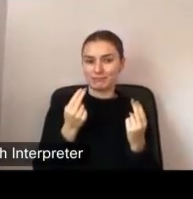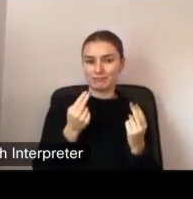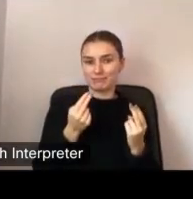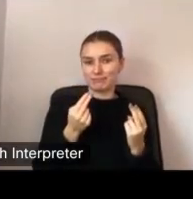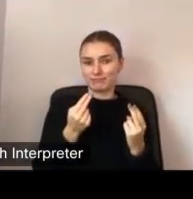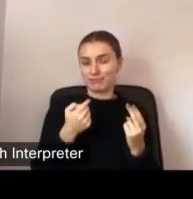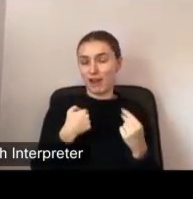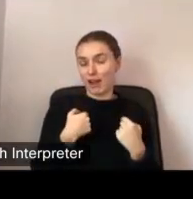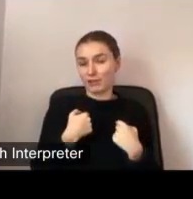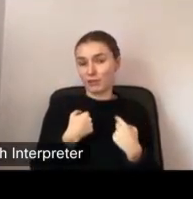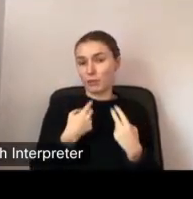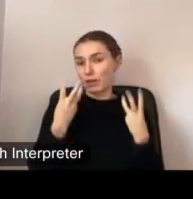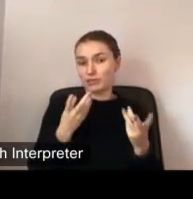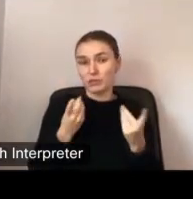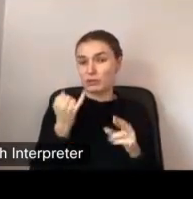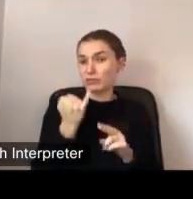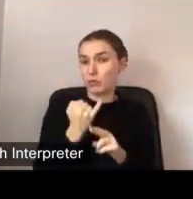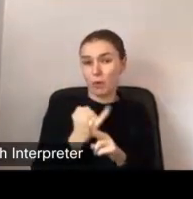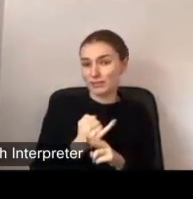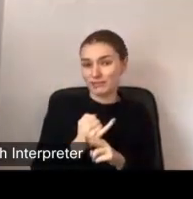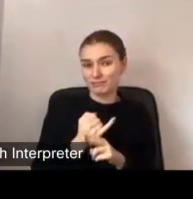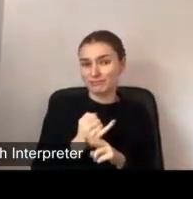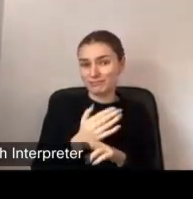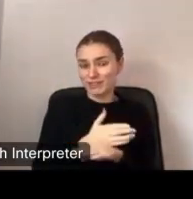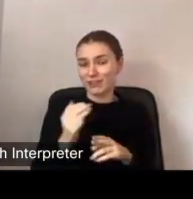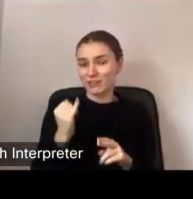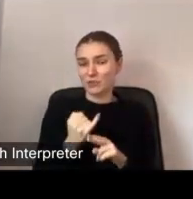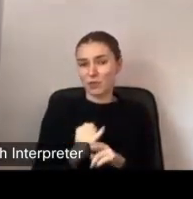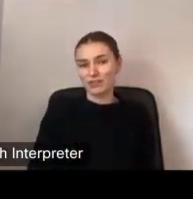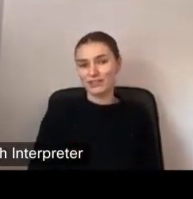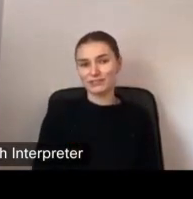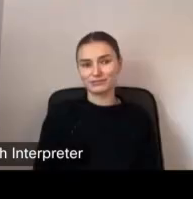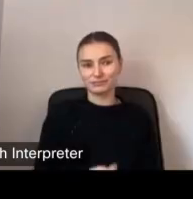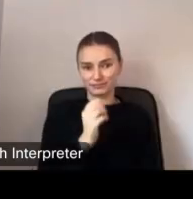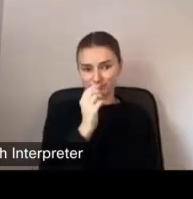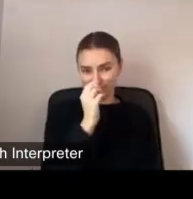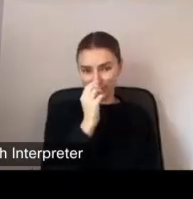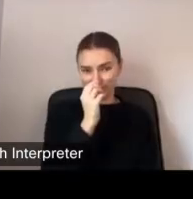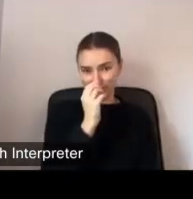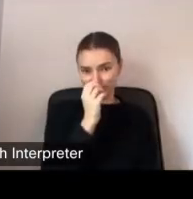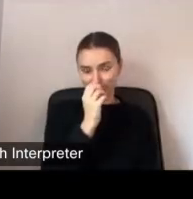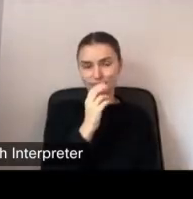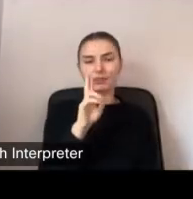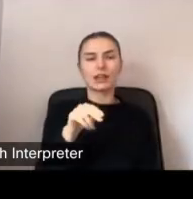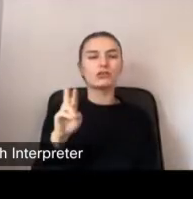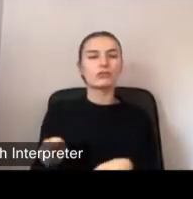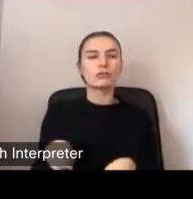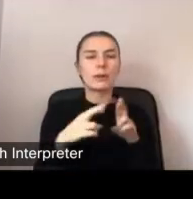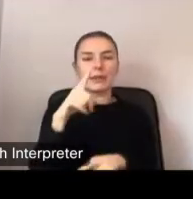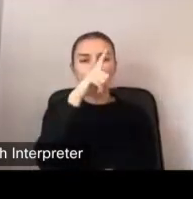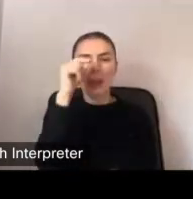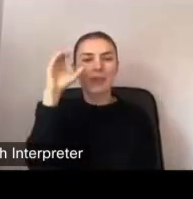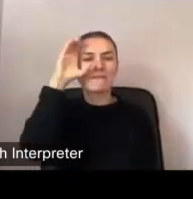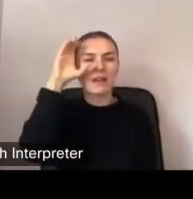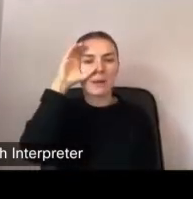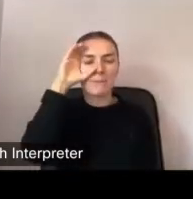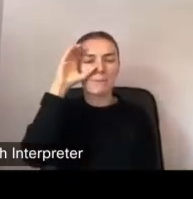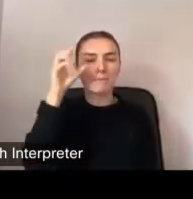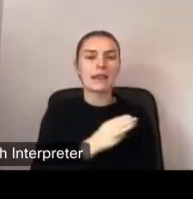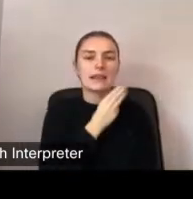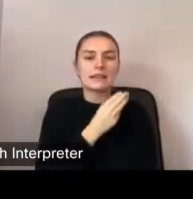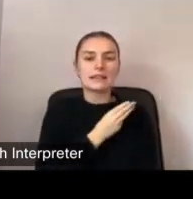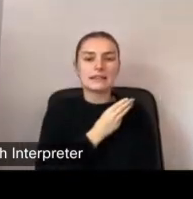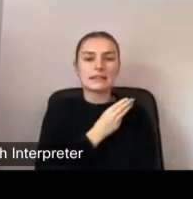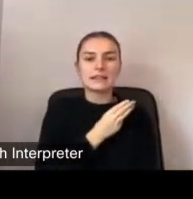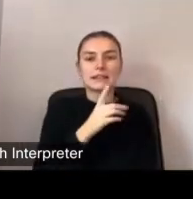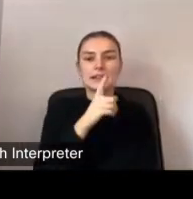be a fan of doing it in schools, to be honest. Yeah. Oh. Sorry, Austin, could you repeat the name of the film? People are just asking in the chat. Oh,